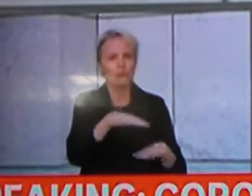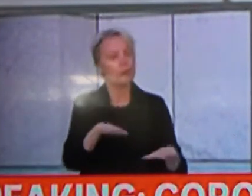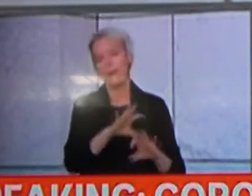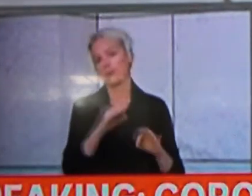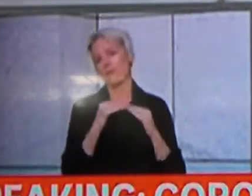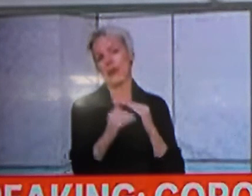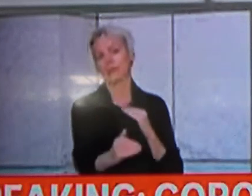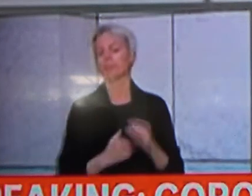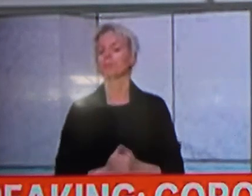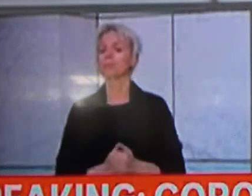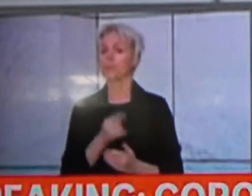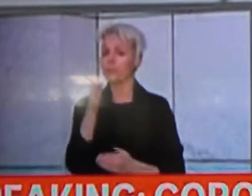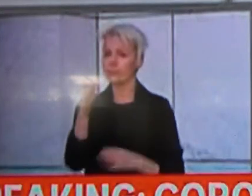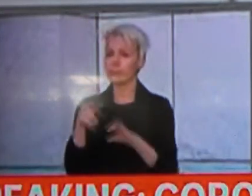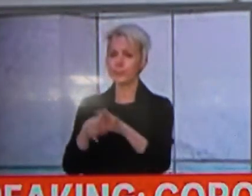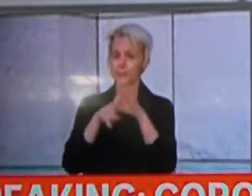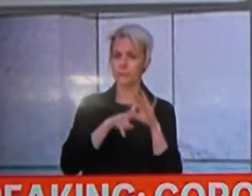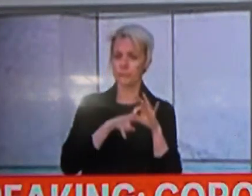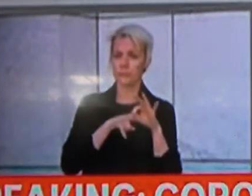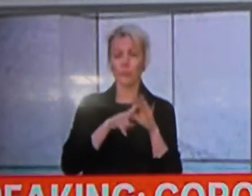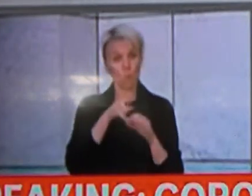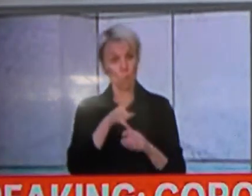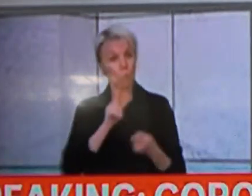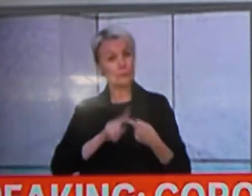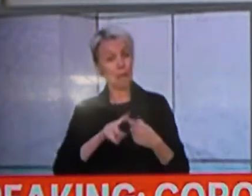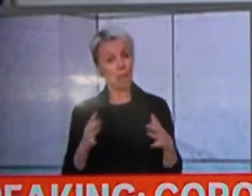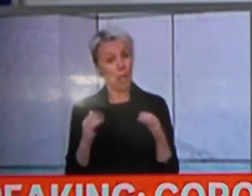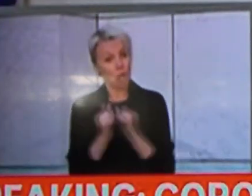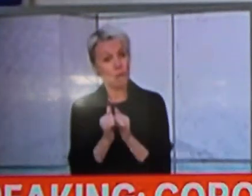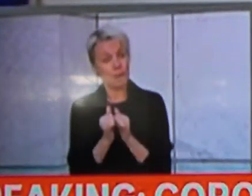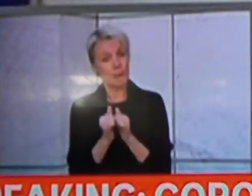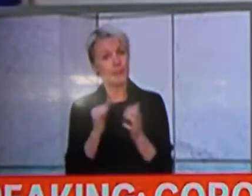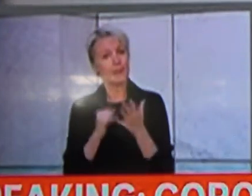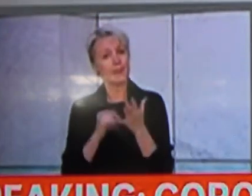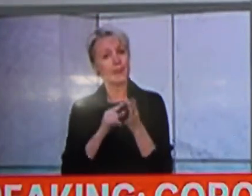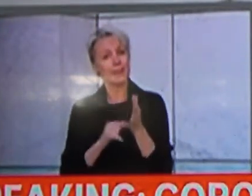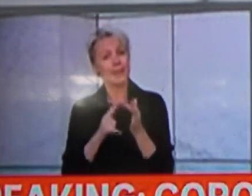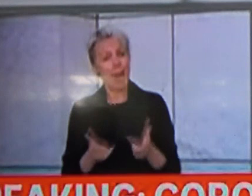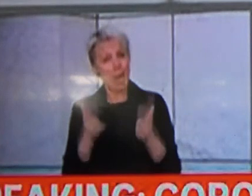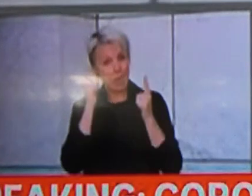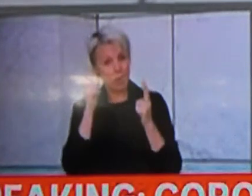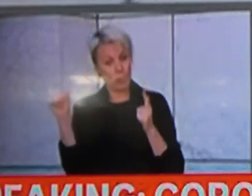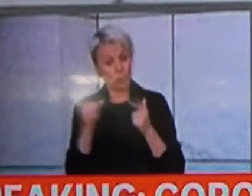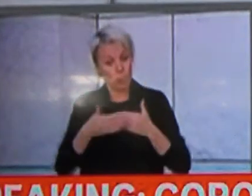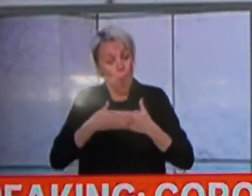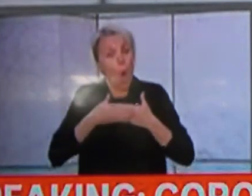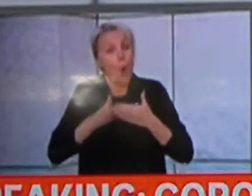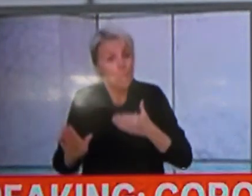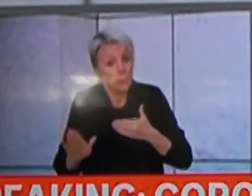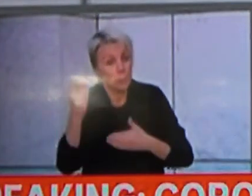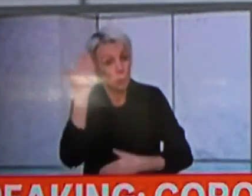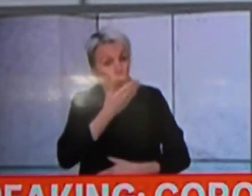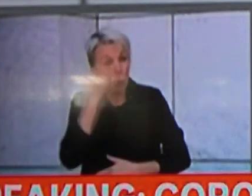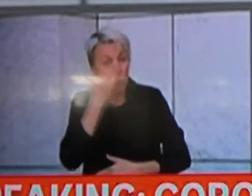Yeah. So are you still on the same page with state leaders about keeping schools open, and is there any more certainty to parents